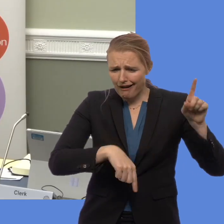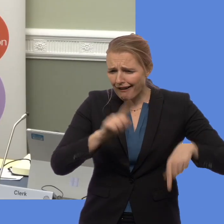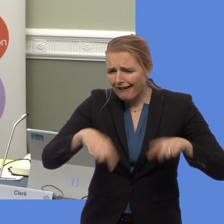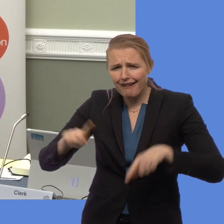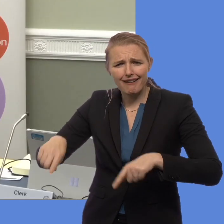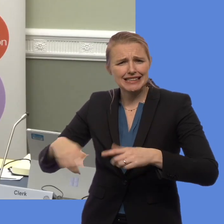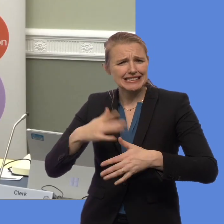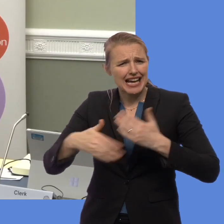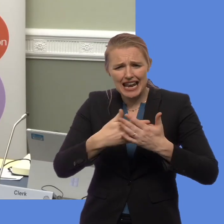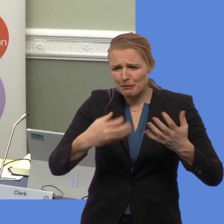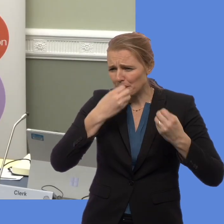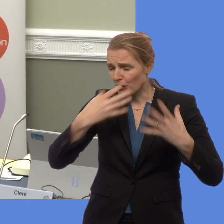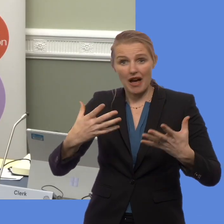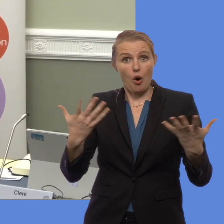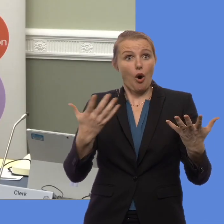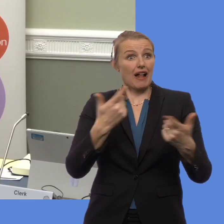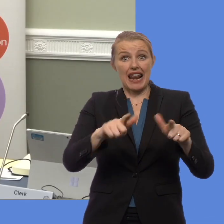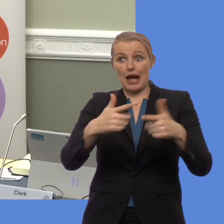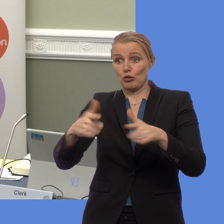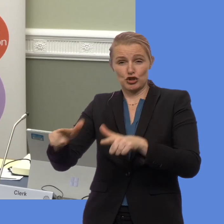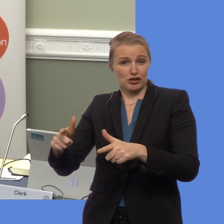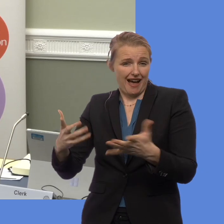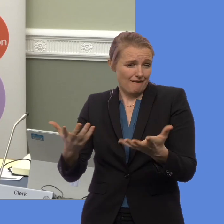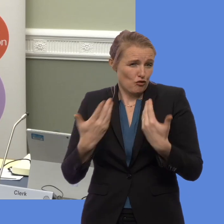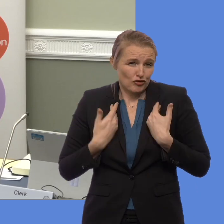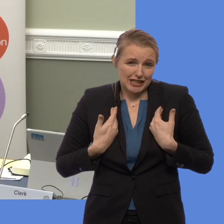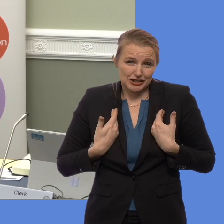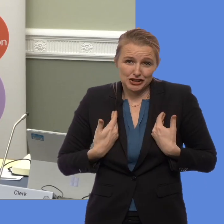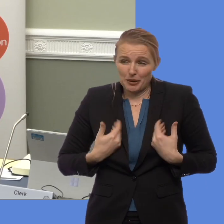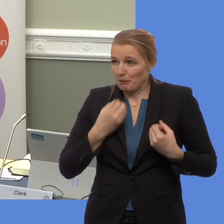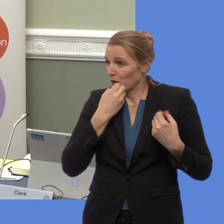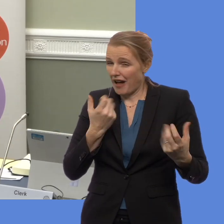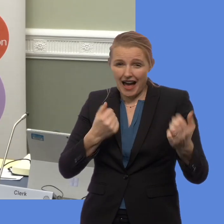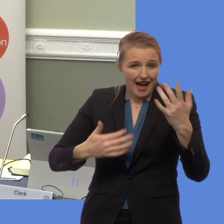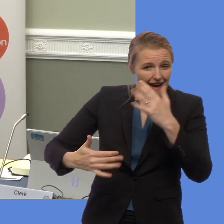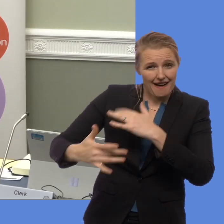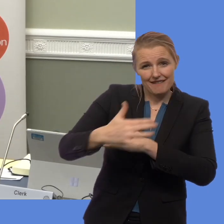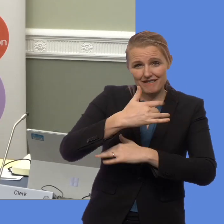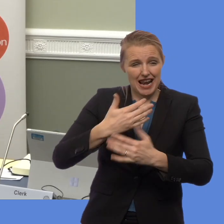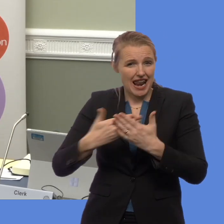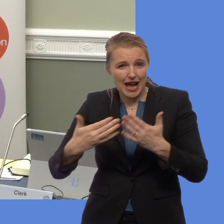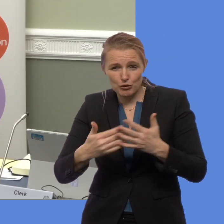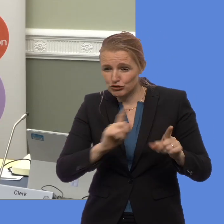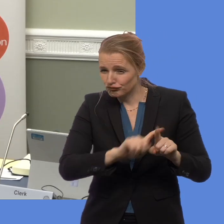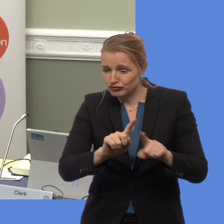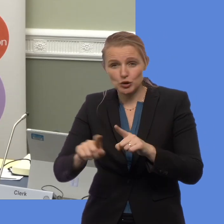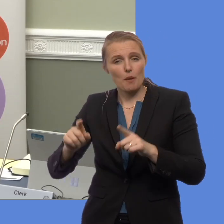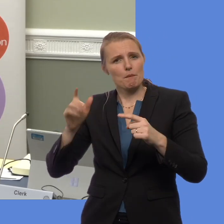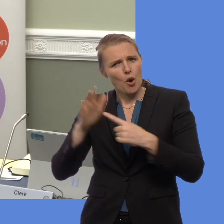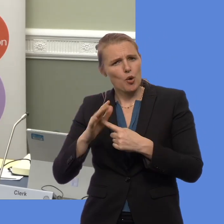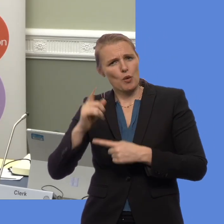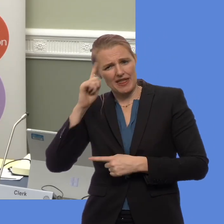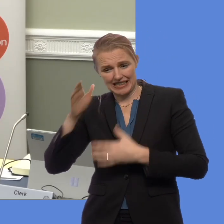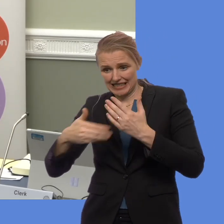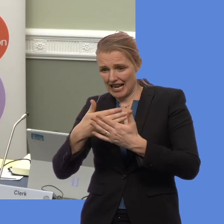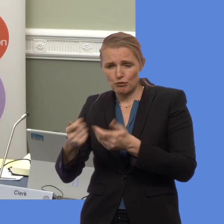that we have that all languages bring. And I think it's crucial that from the very start we consider this as a language in that sense, bringing its own value in that. I